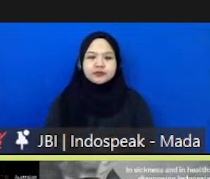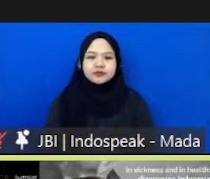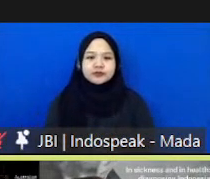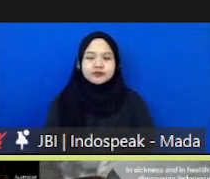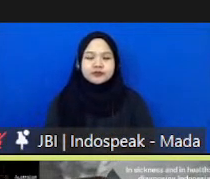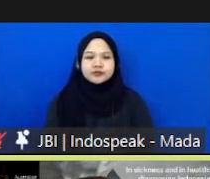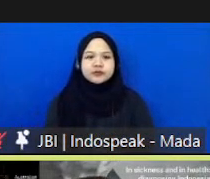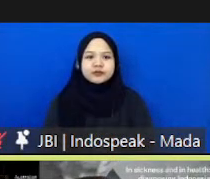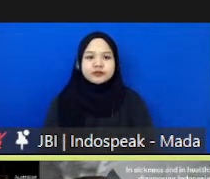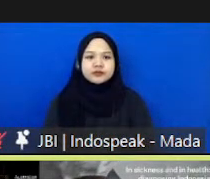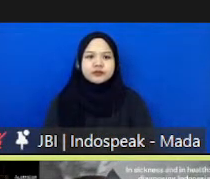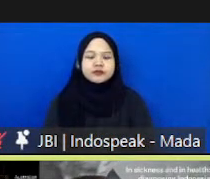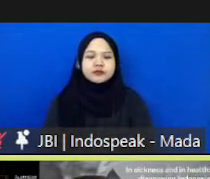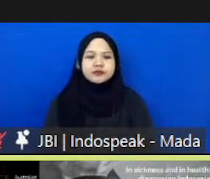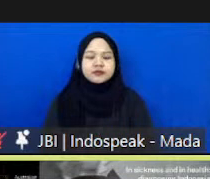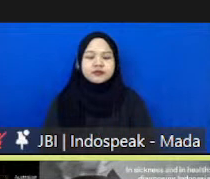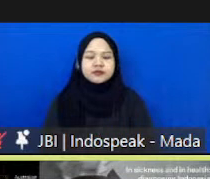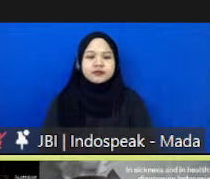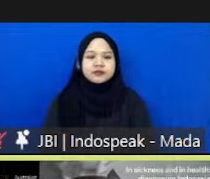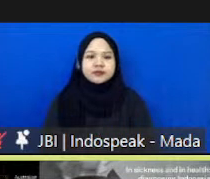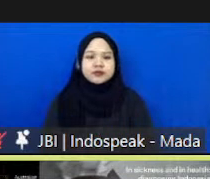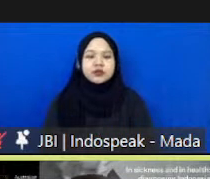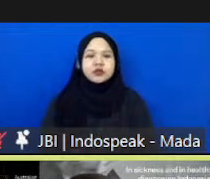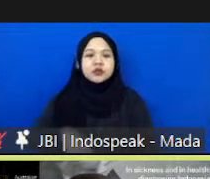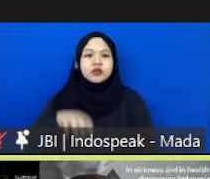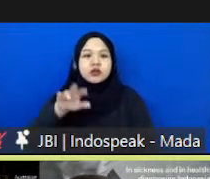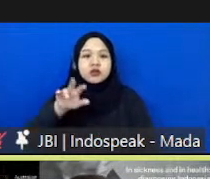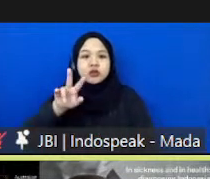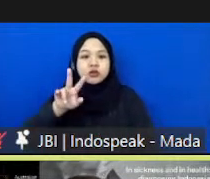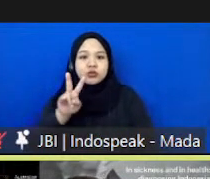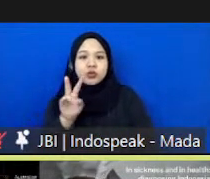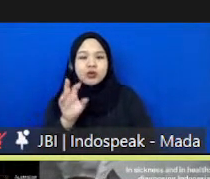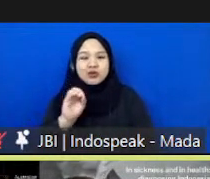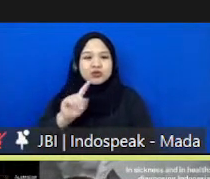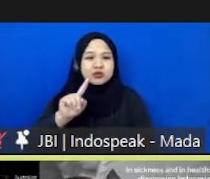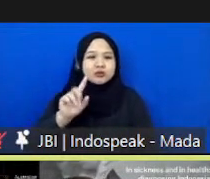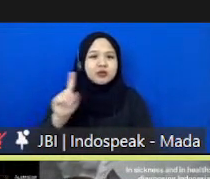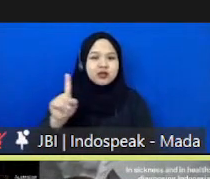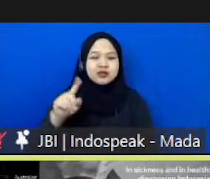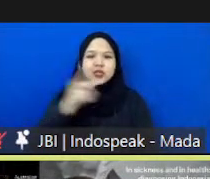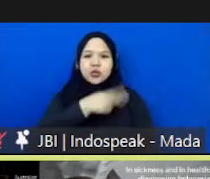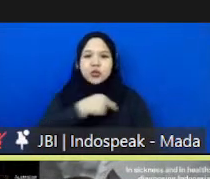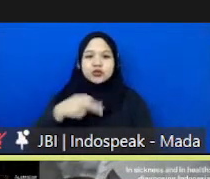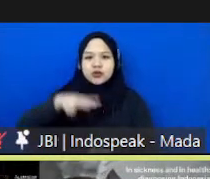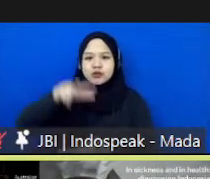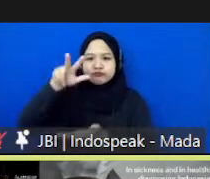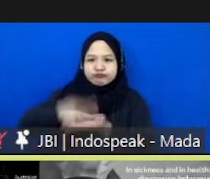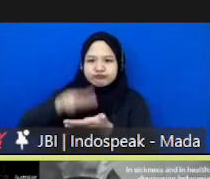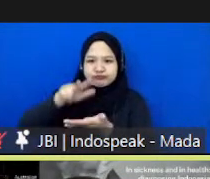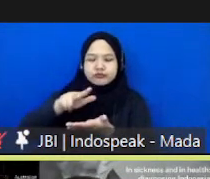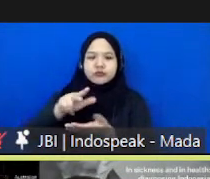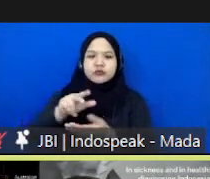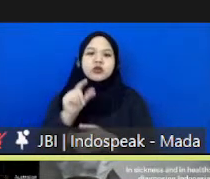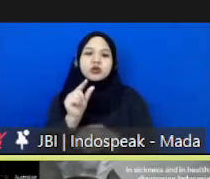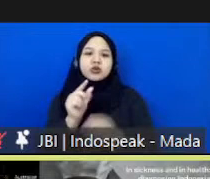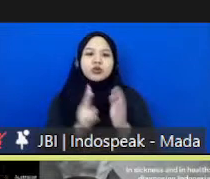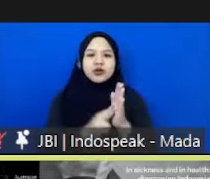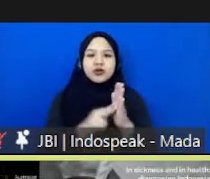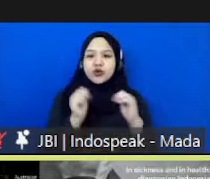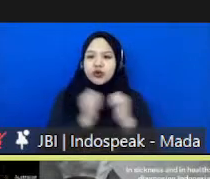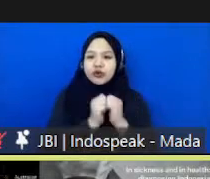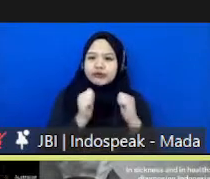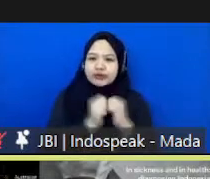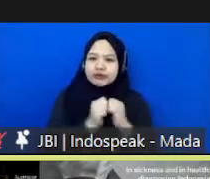So I'll start by saying that in 2011, Indonesia signed the ratification of the UN Convention on